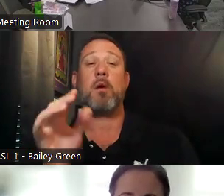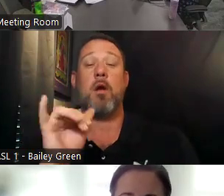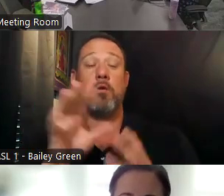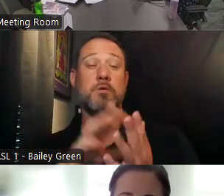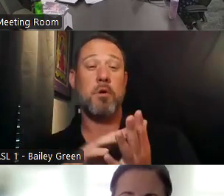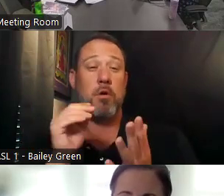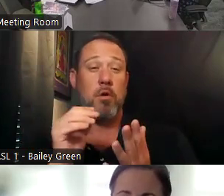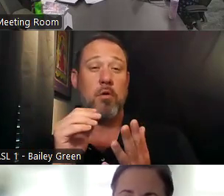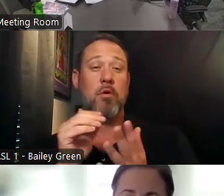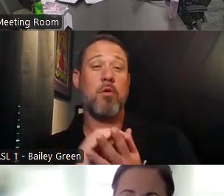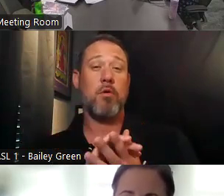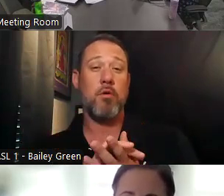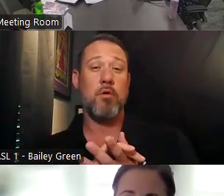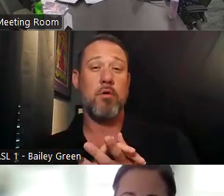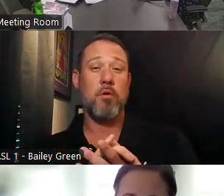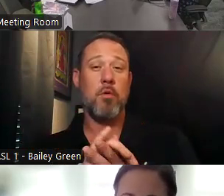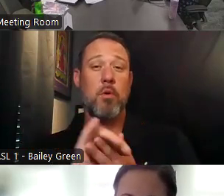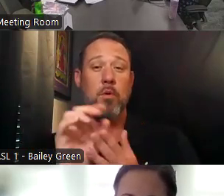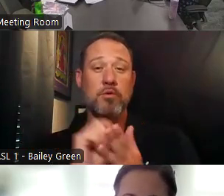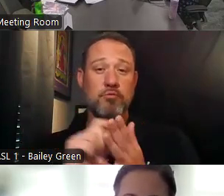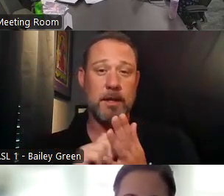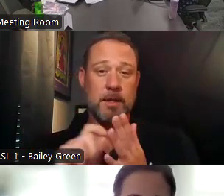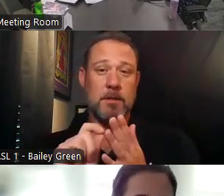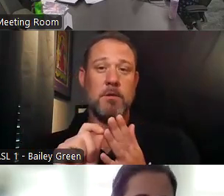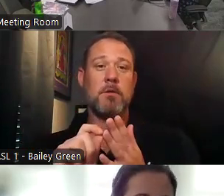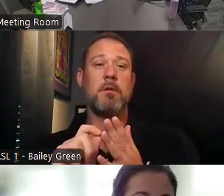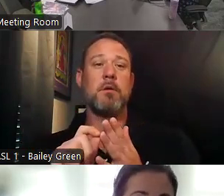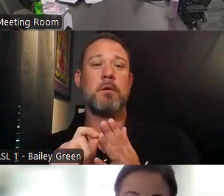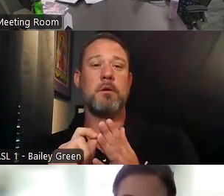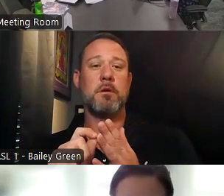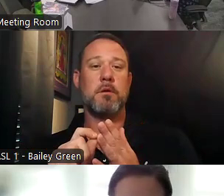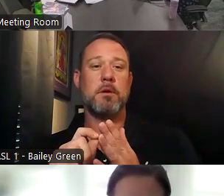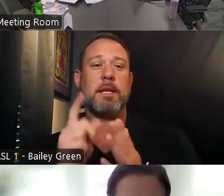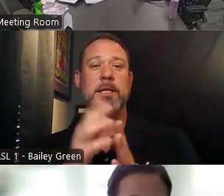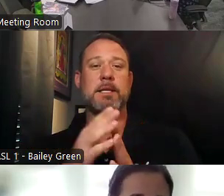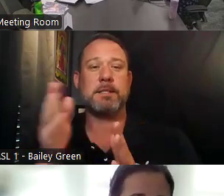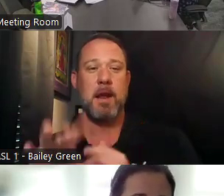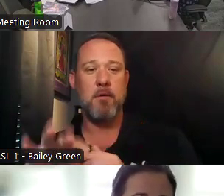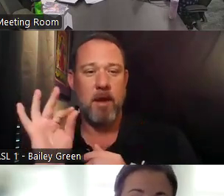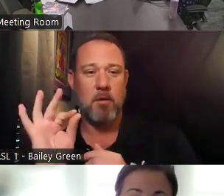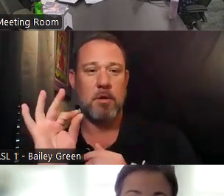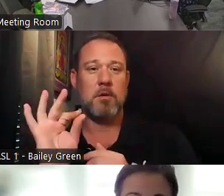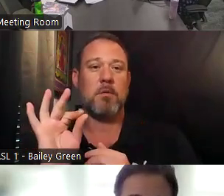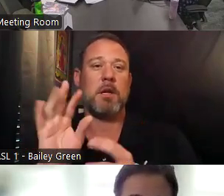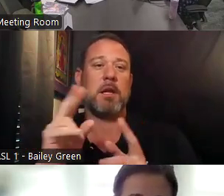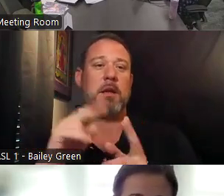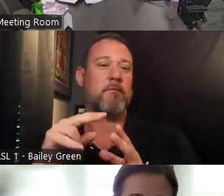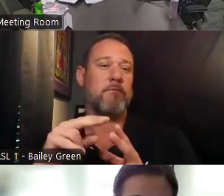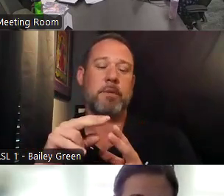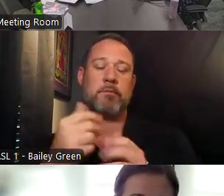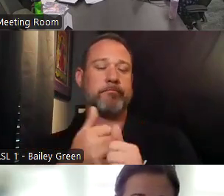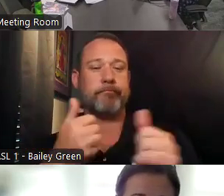if we go into what was written in the papers, is his neighbor found him, he fell behind on